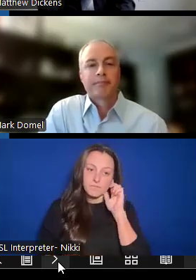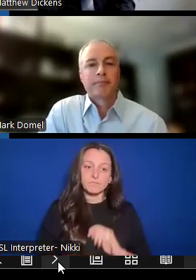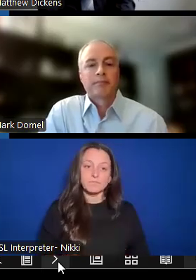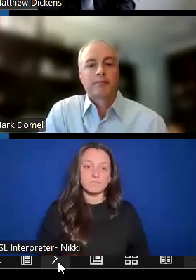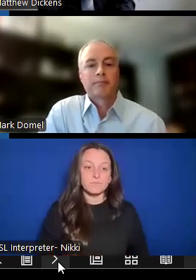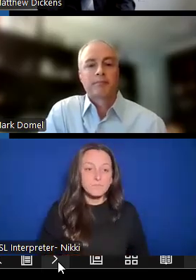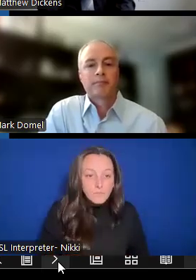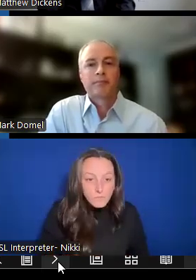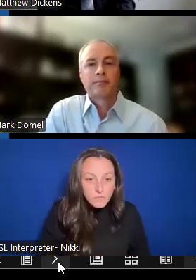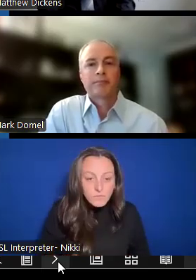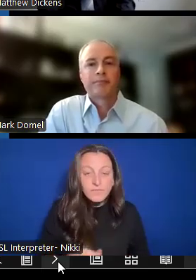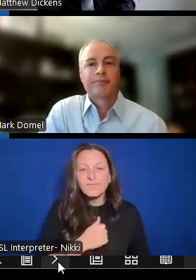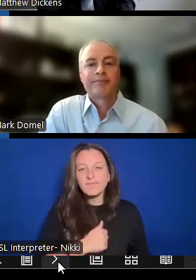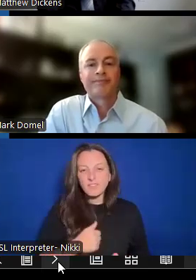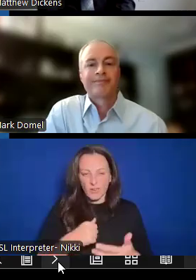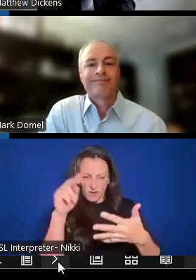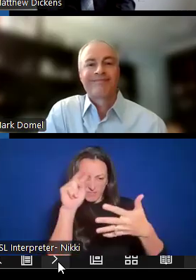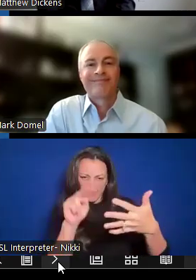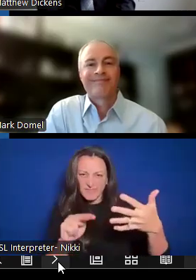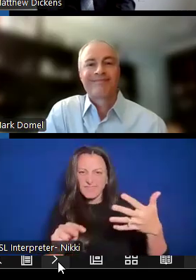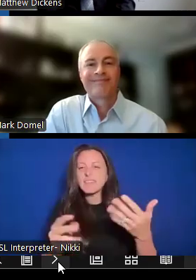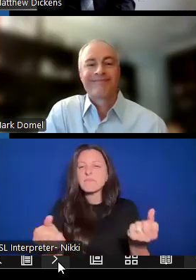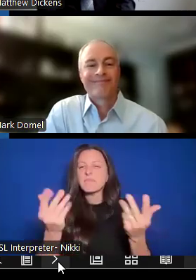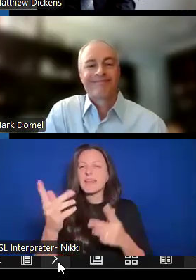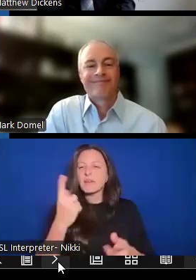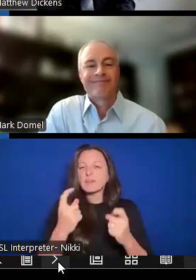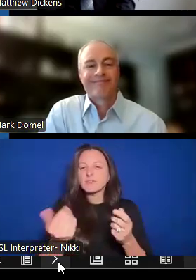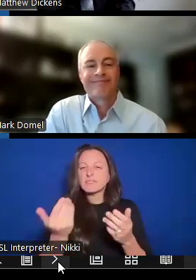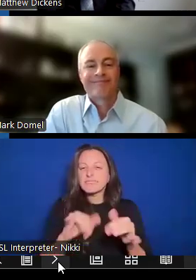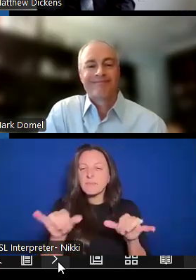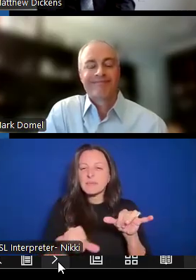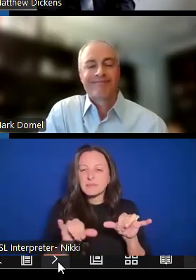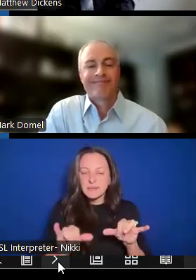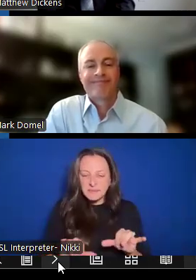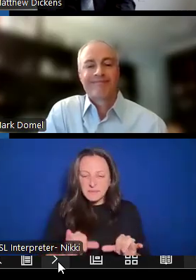Sorry, I'm getting a lot of the same questions, so I'm working through them. Not a problem.